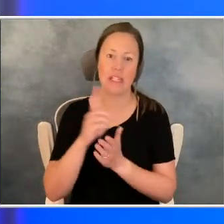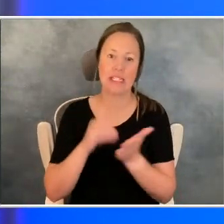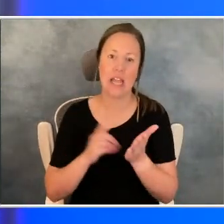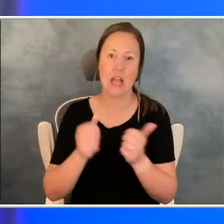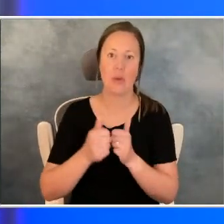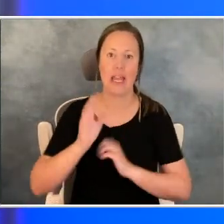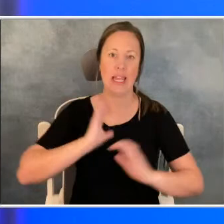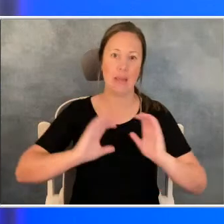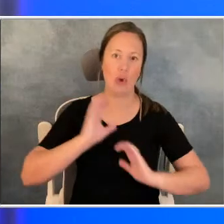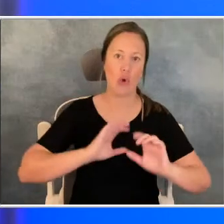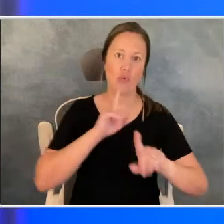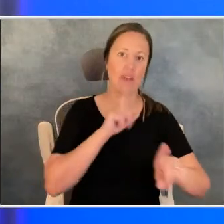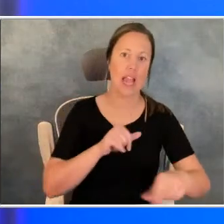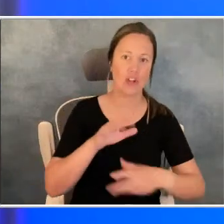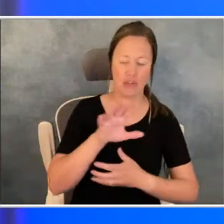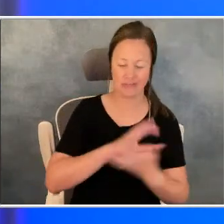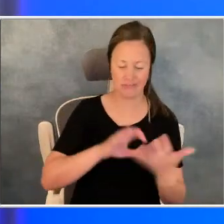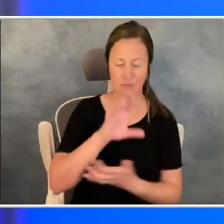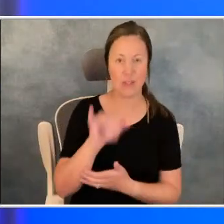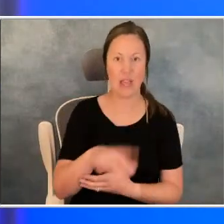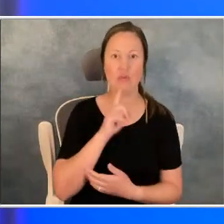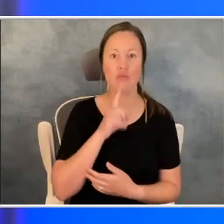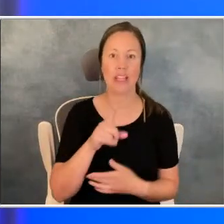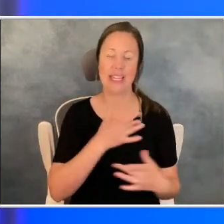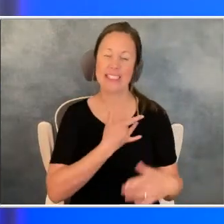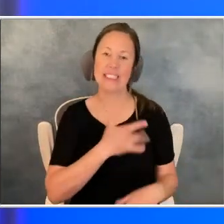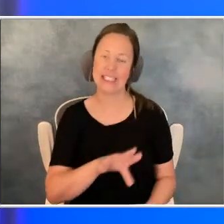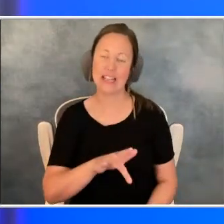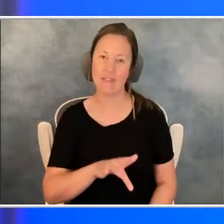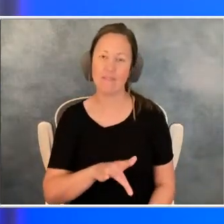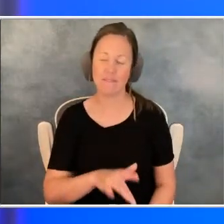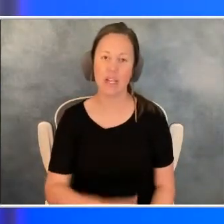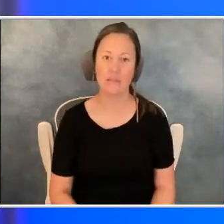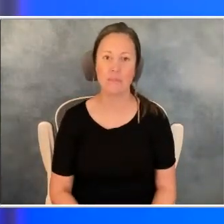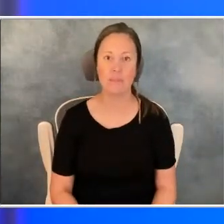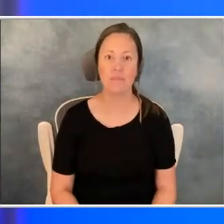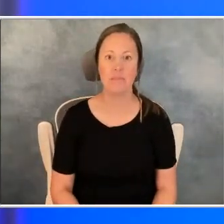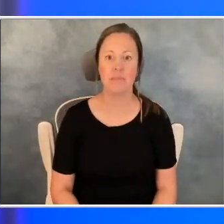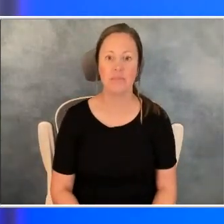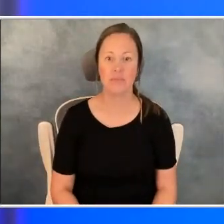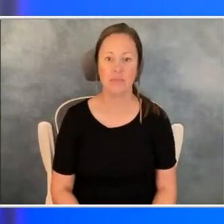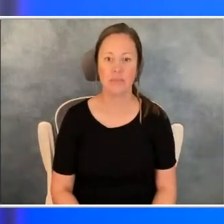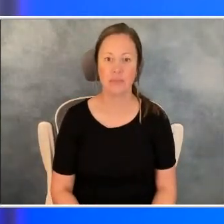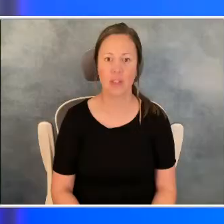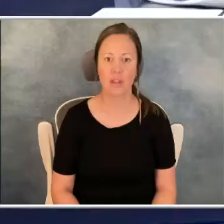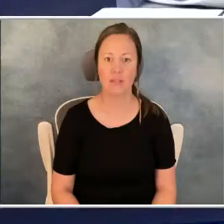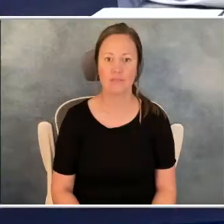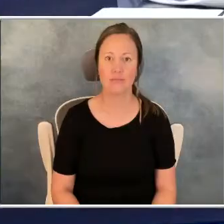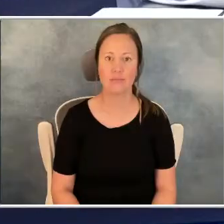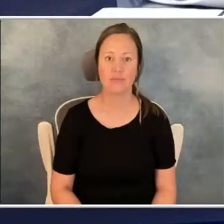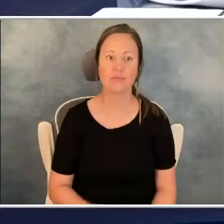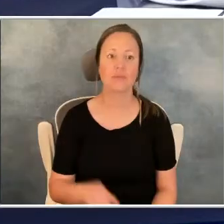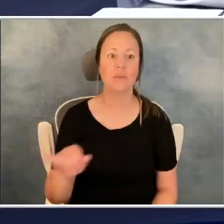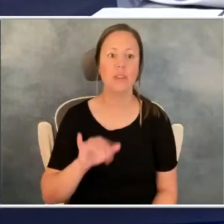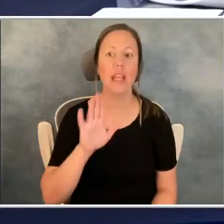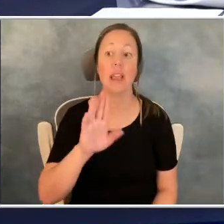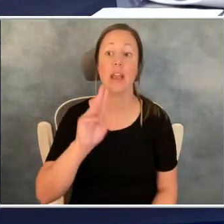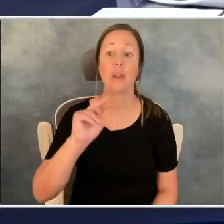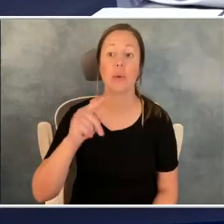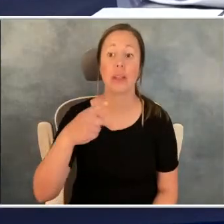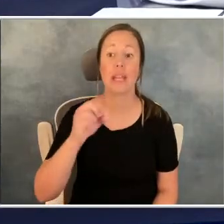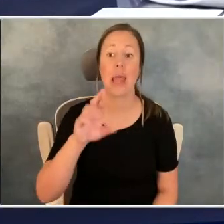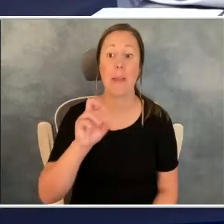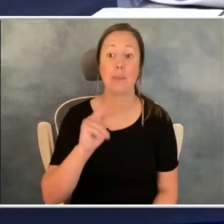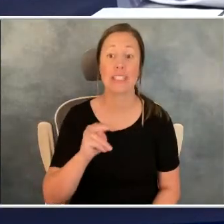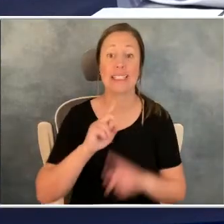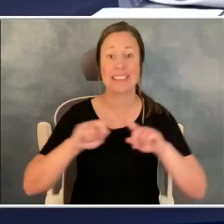those test kits is pretty sensitive. That's not something like your naproxen. Your naproxen's different, but on this, I wouldn't keep. I would let